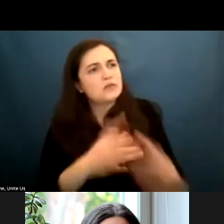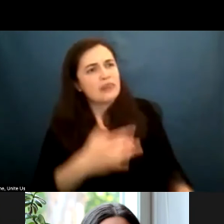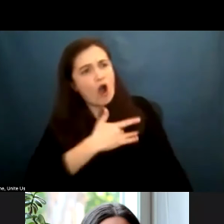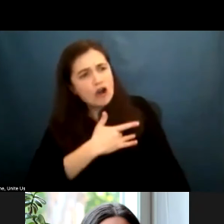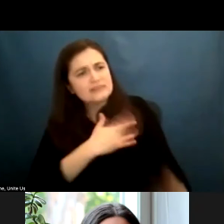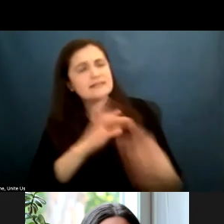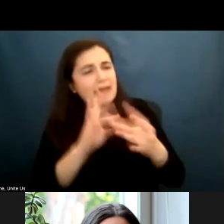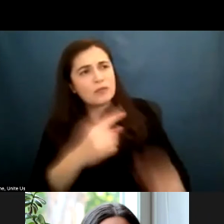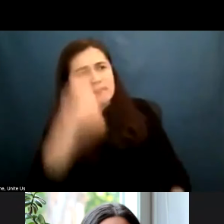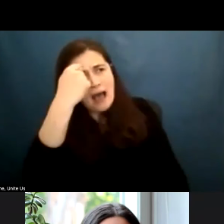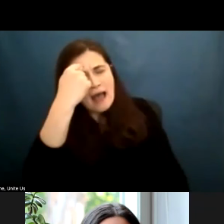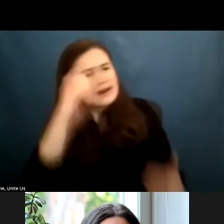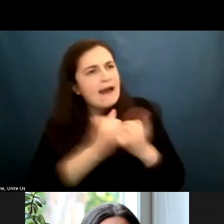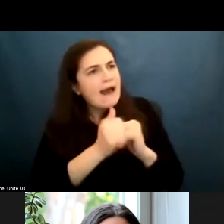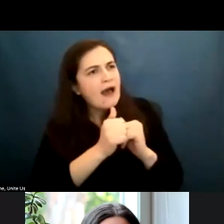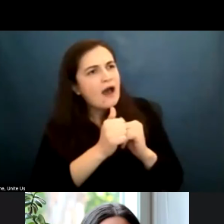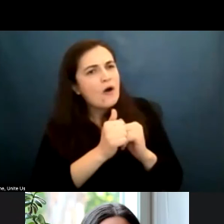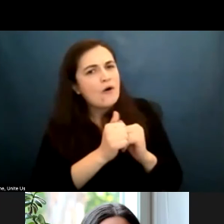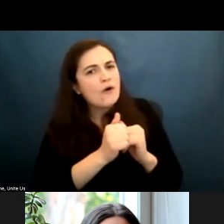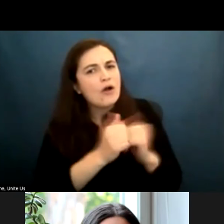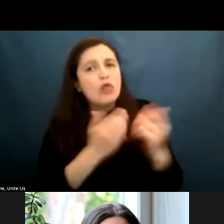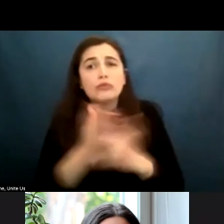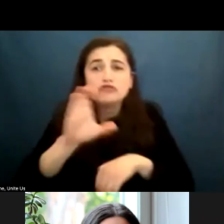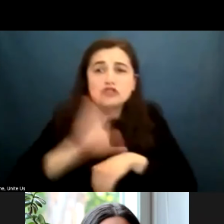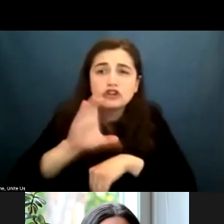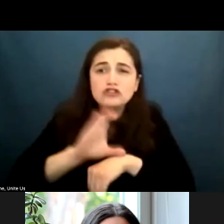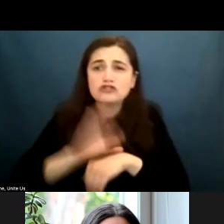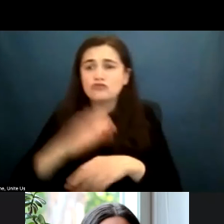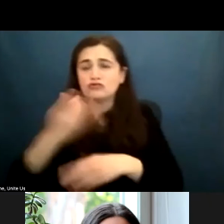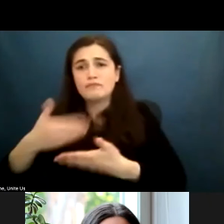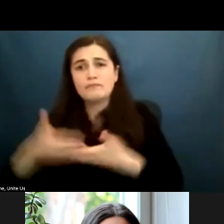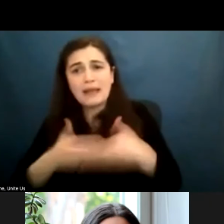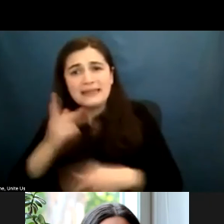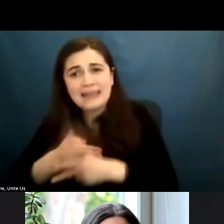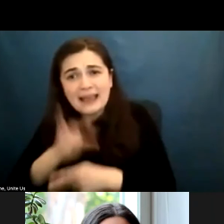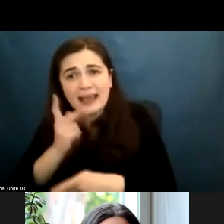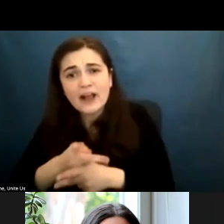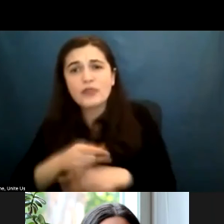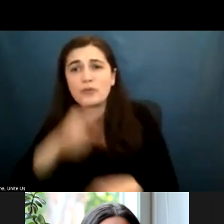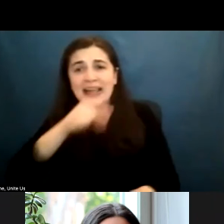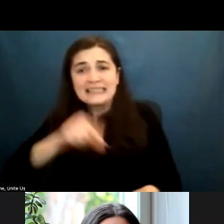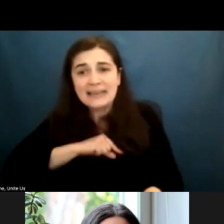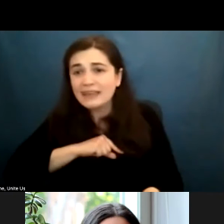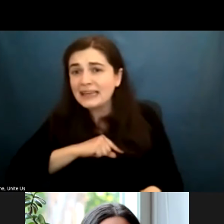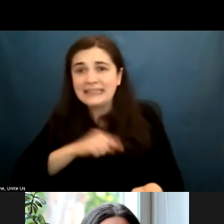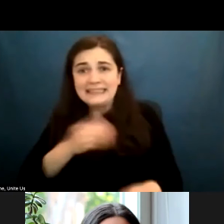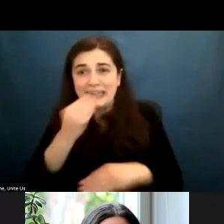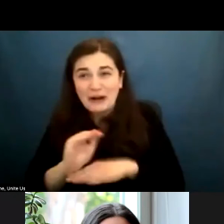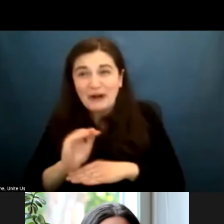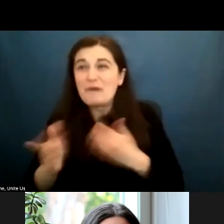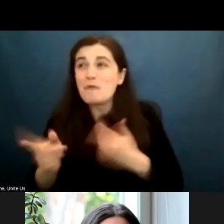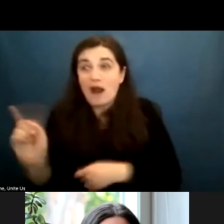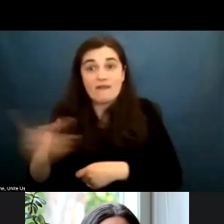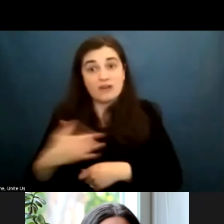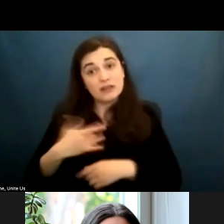going into your church, your daycare, your Thanksgiving dinner, wherever it feels safe and appropriate to do that, and